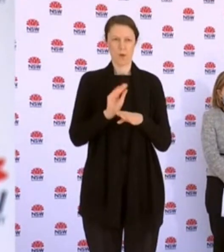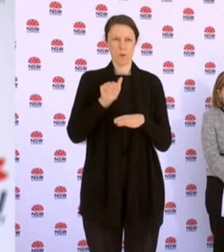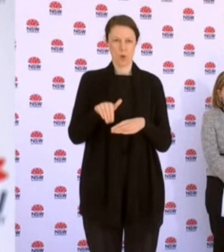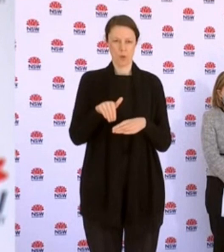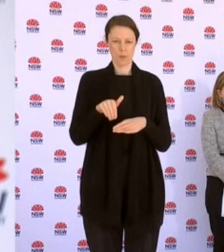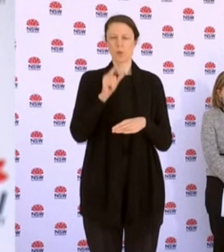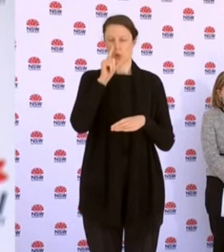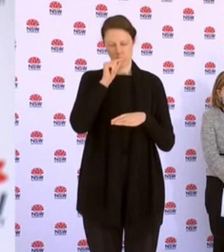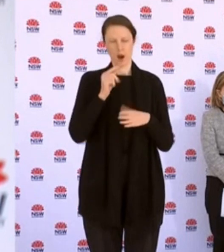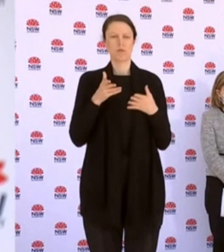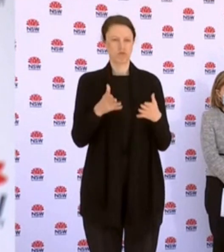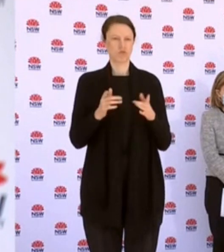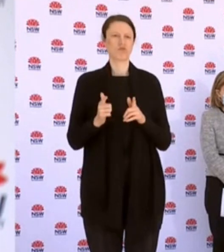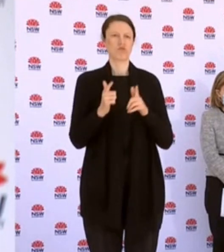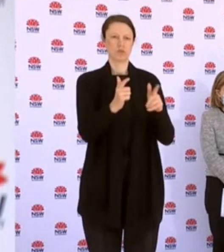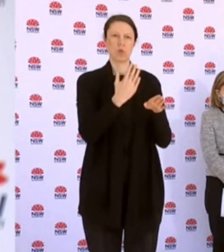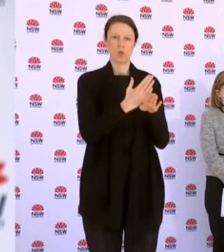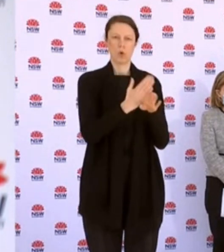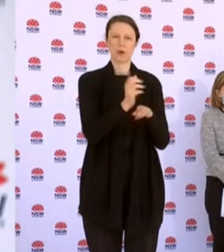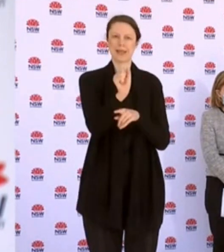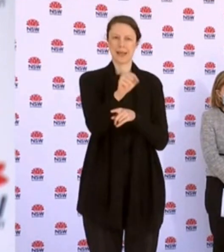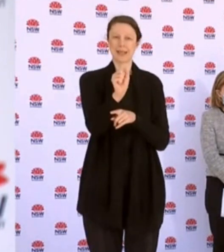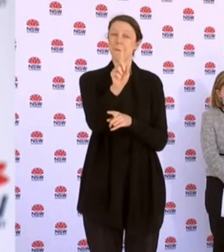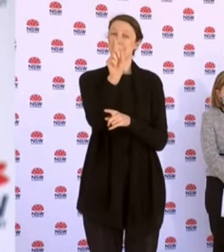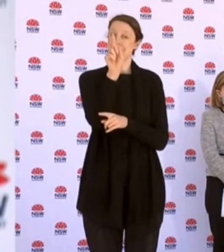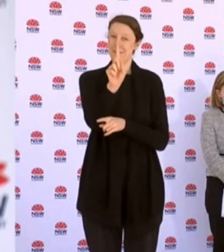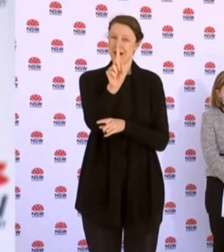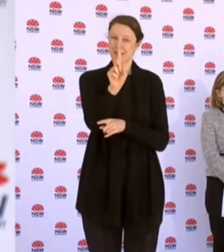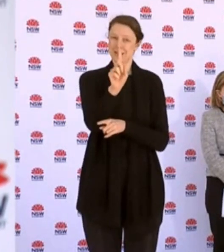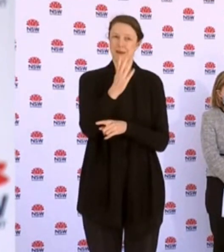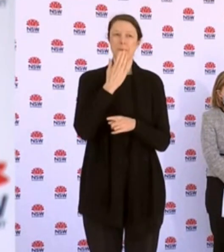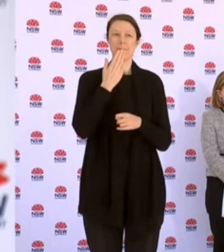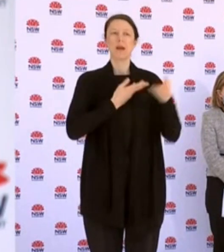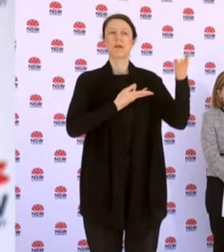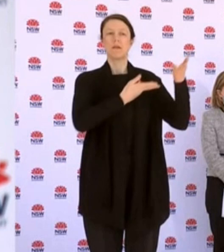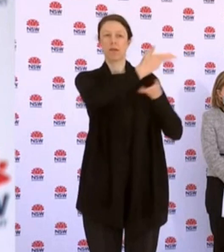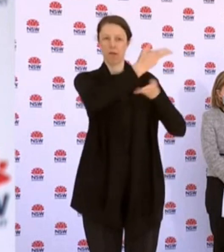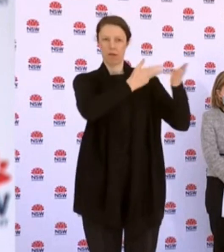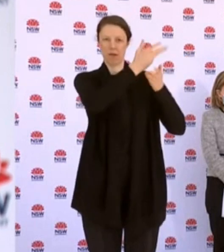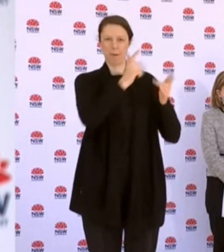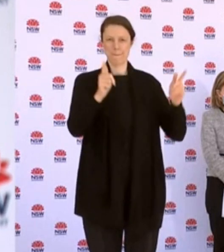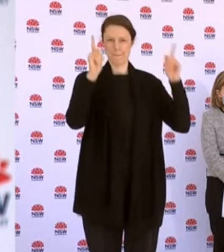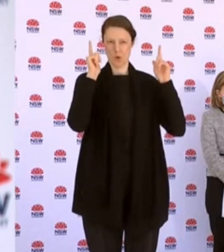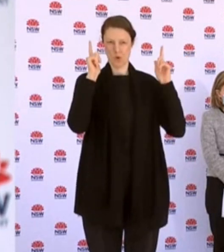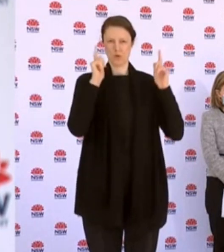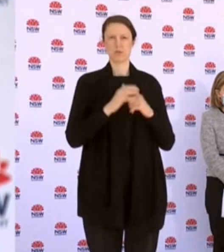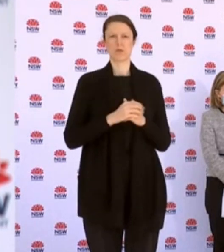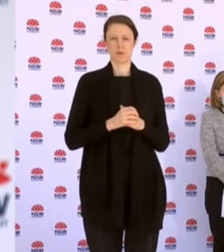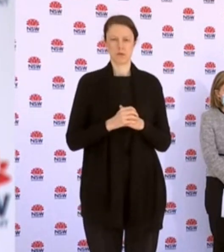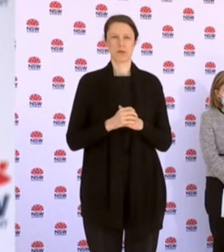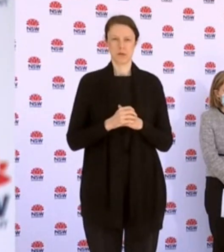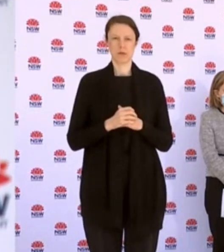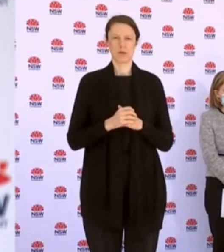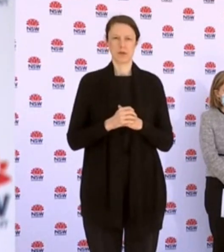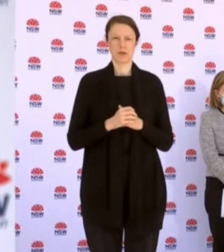exemption. But I certainly want you to be talking to your employer, because if you work with your employer, it may be that there can